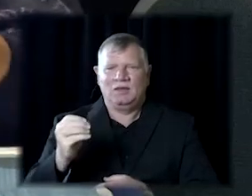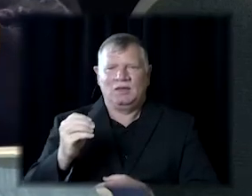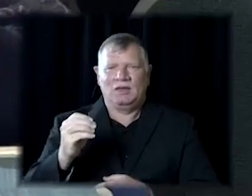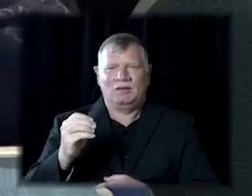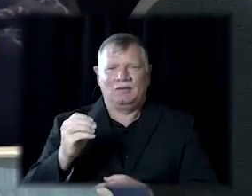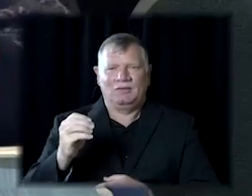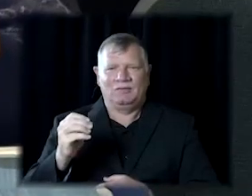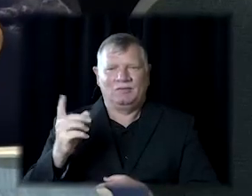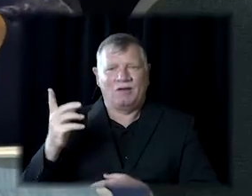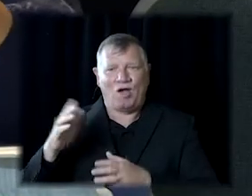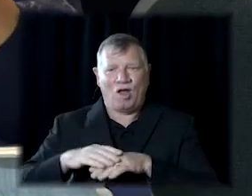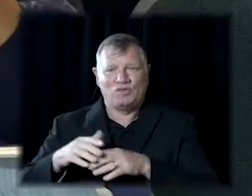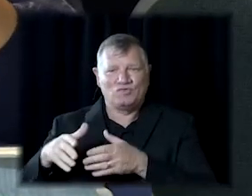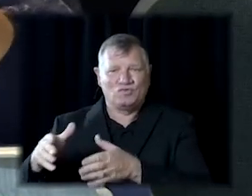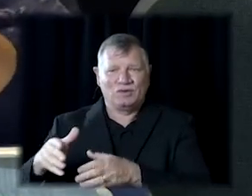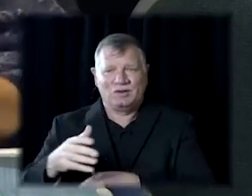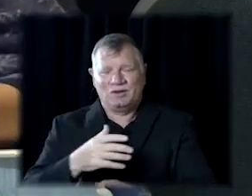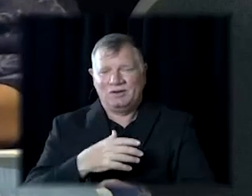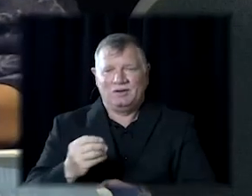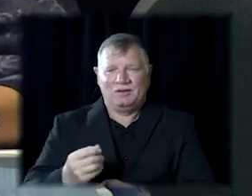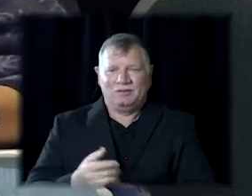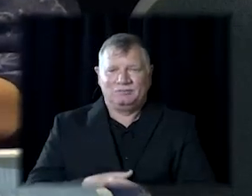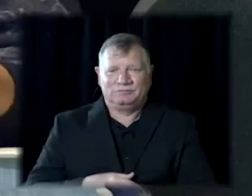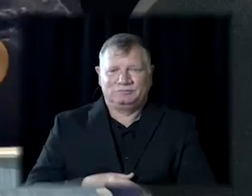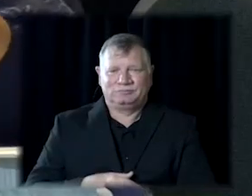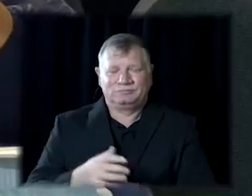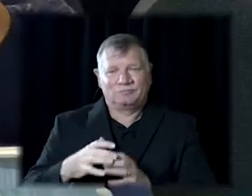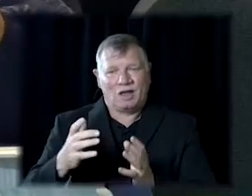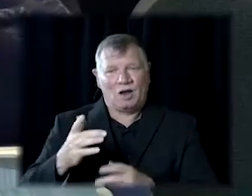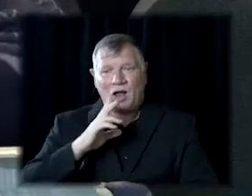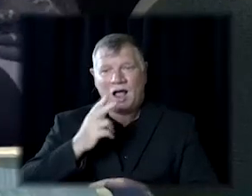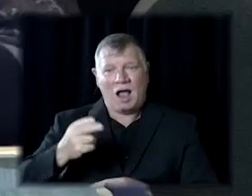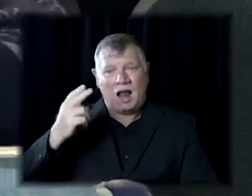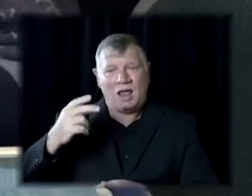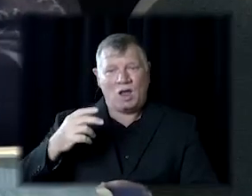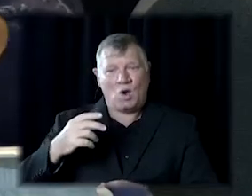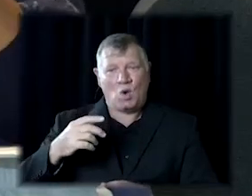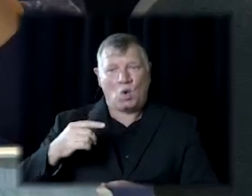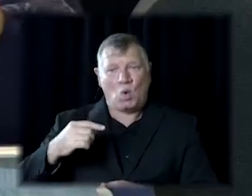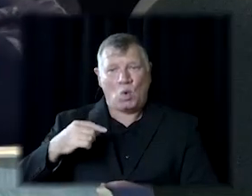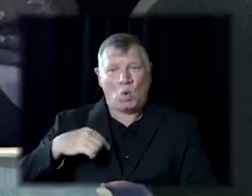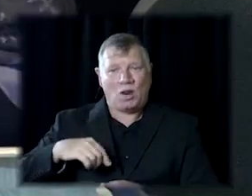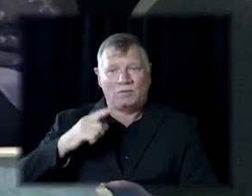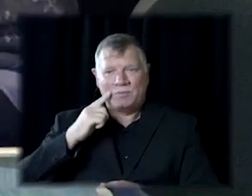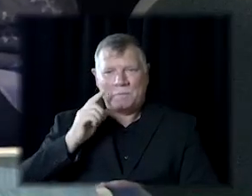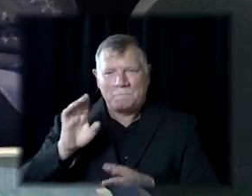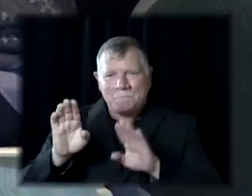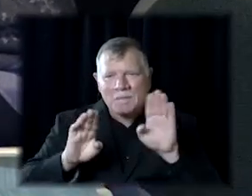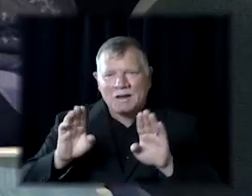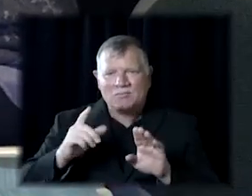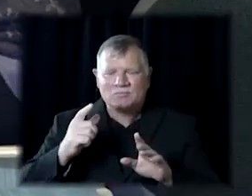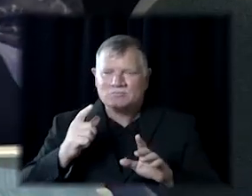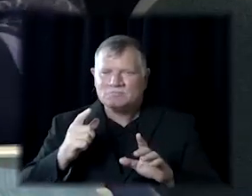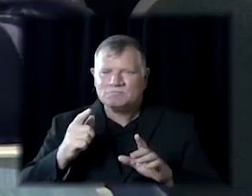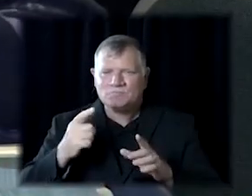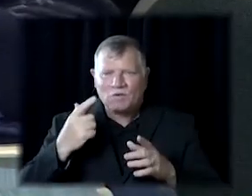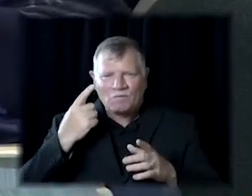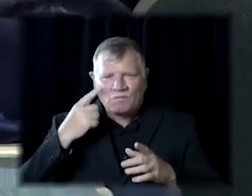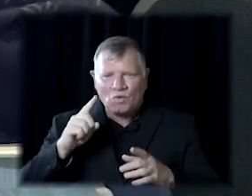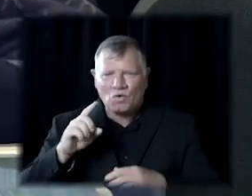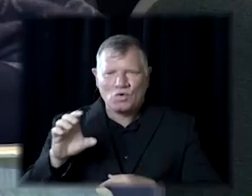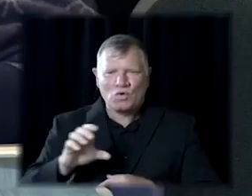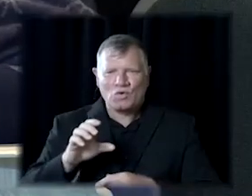out on the street, as they say. Very highly qualified proponents, bidders, are doing due diligence on the island for